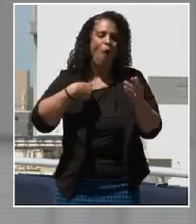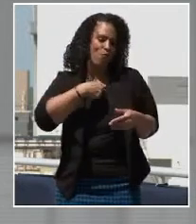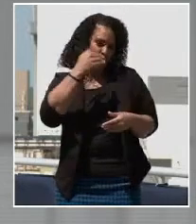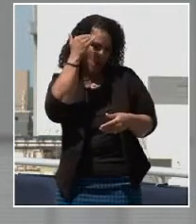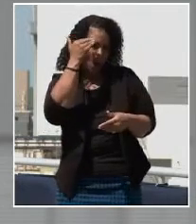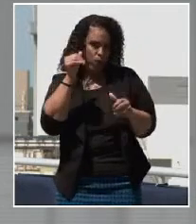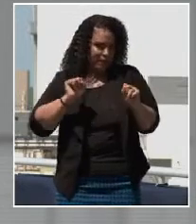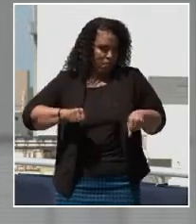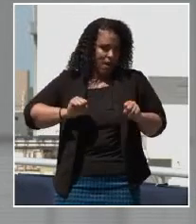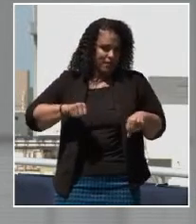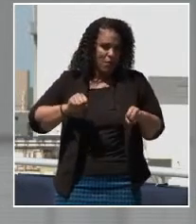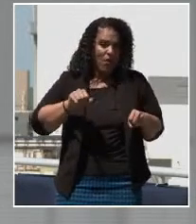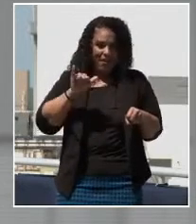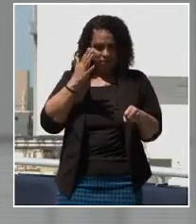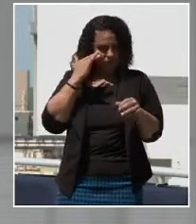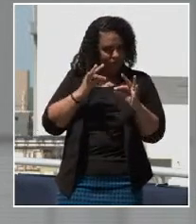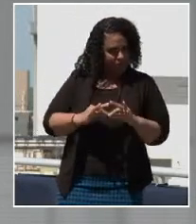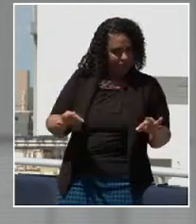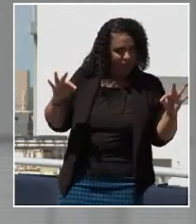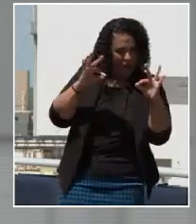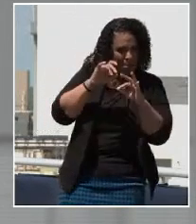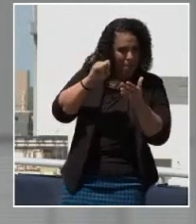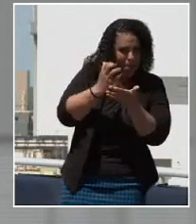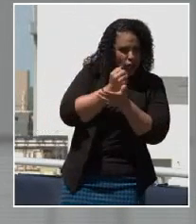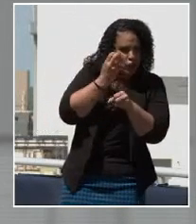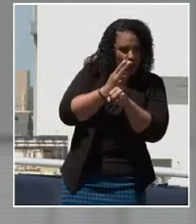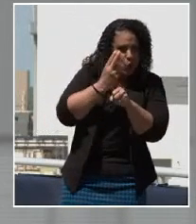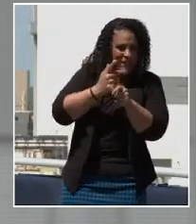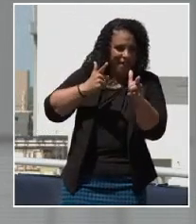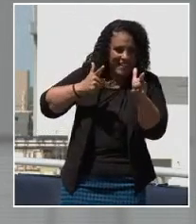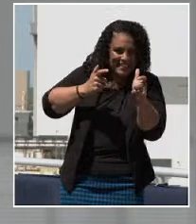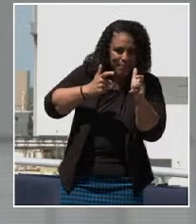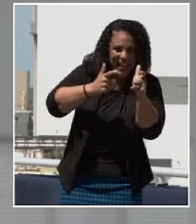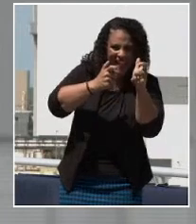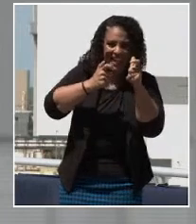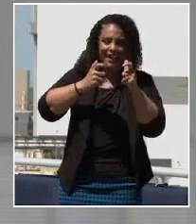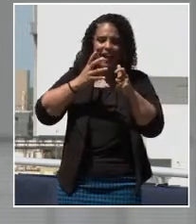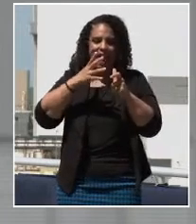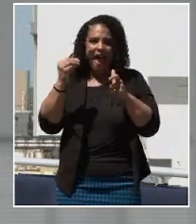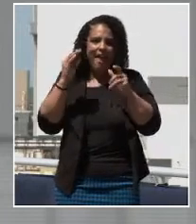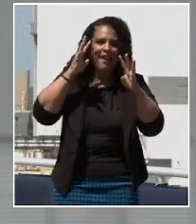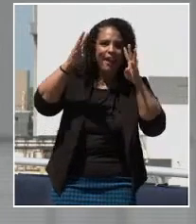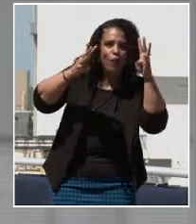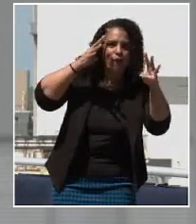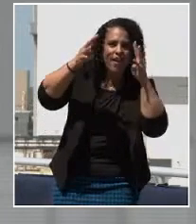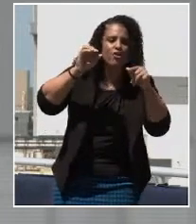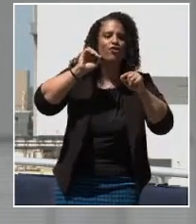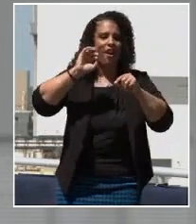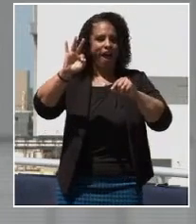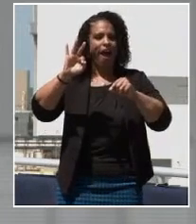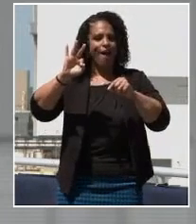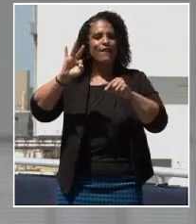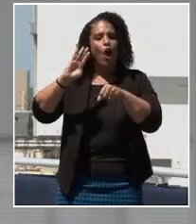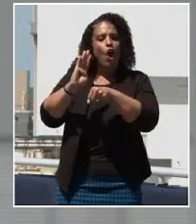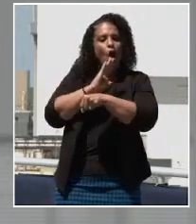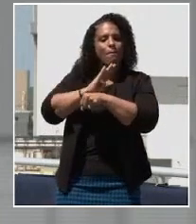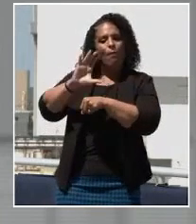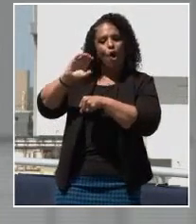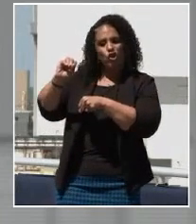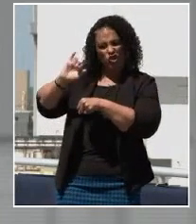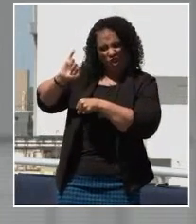possible and that's why it's critical to leverage the speed and inov in innovation of the commercial